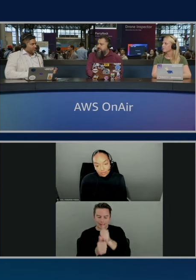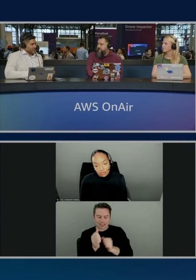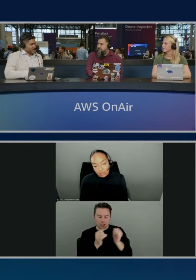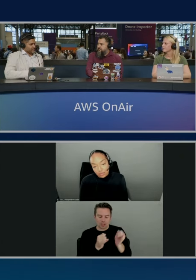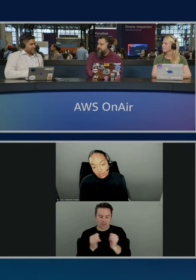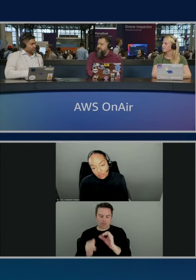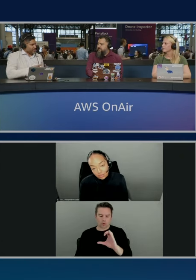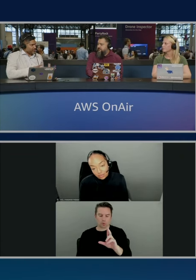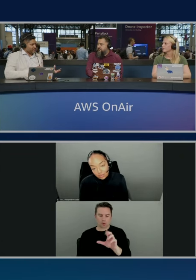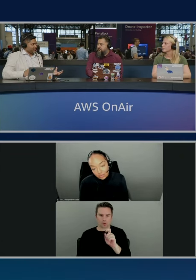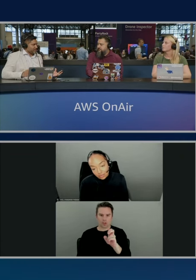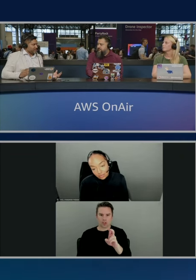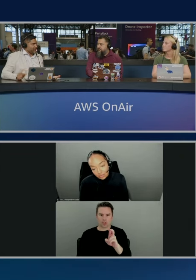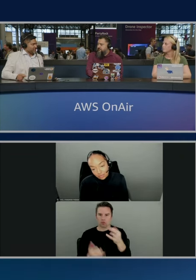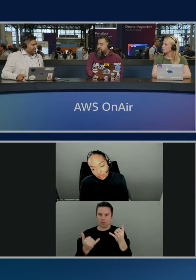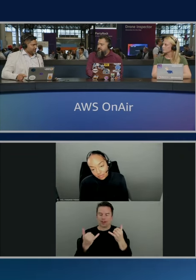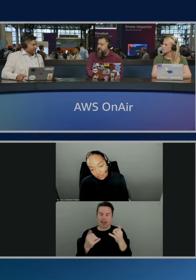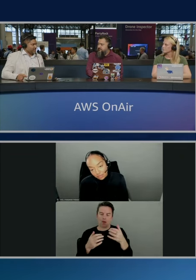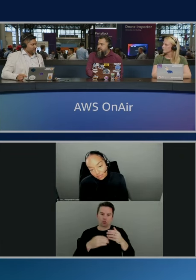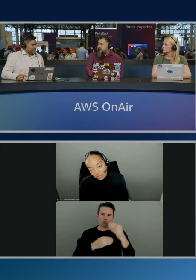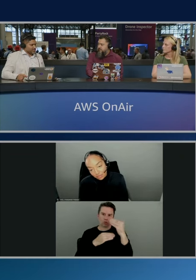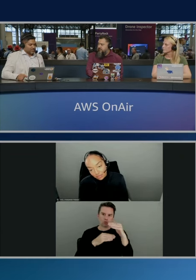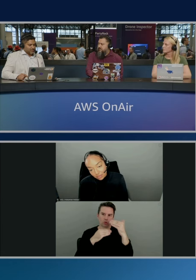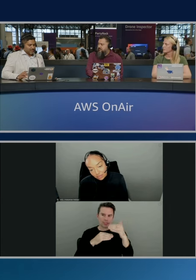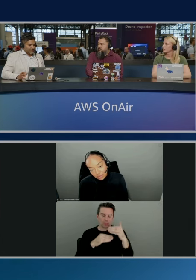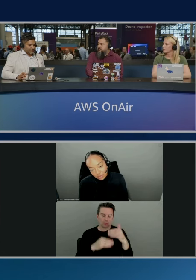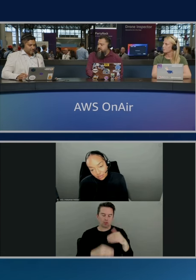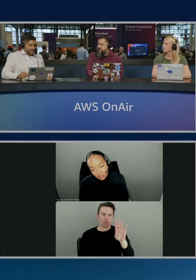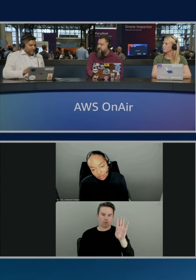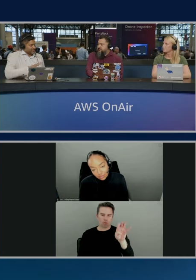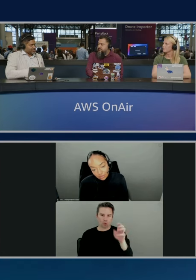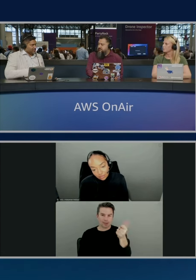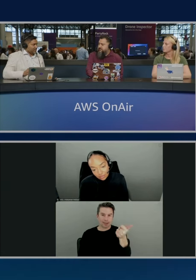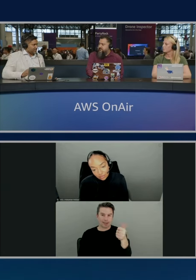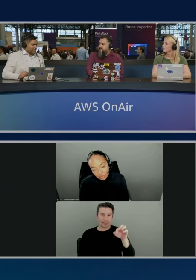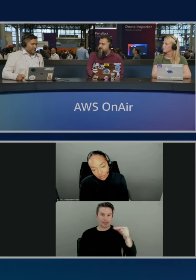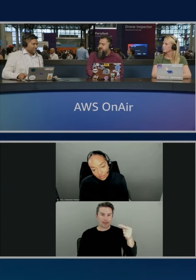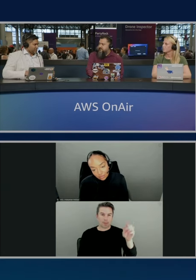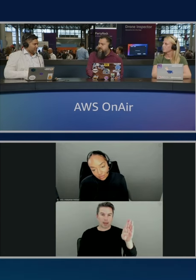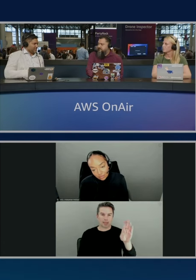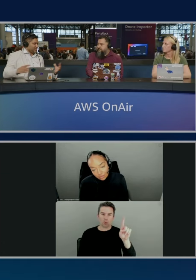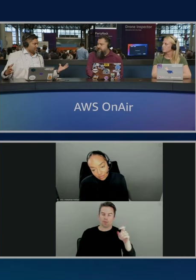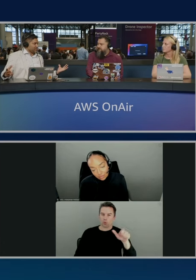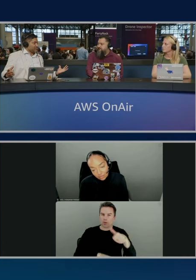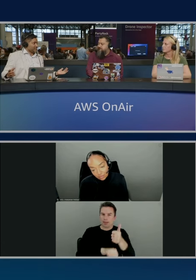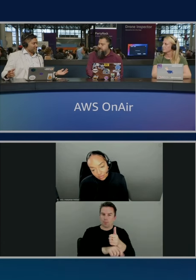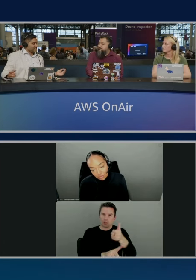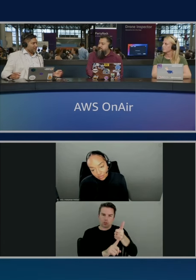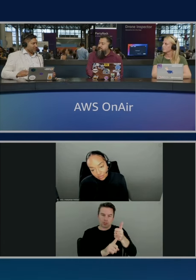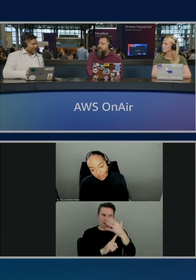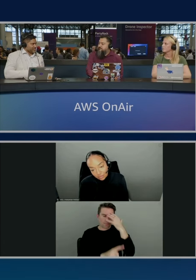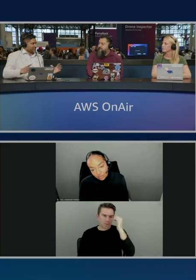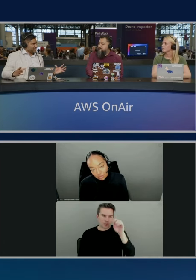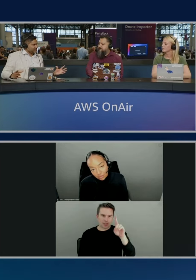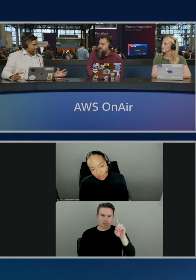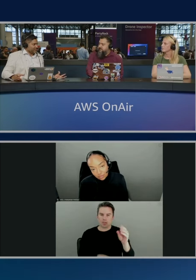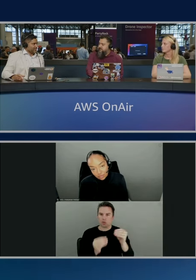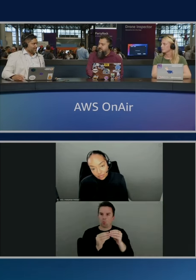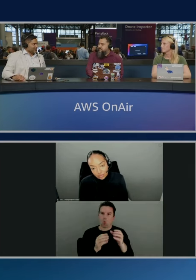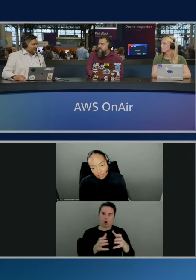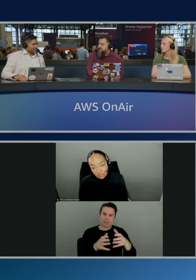about single shard, so about 419 gigabytes, which you need to enable it because MemoryDB is much more scalable as a